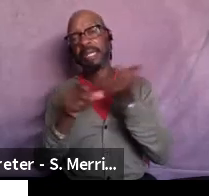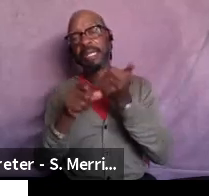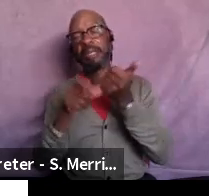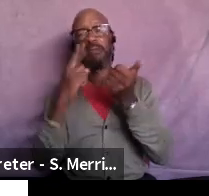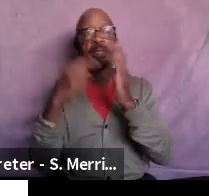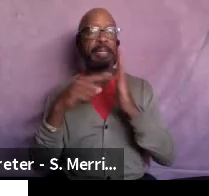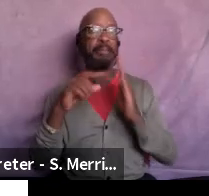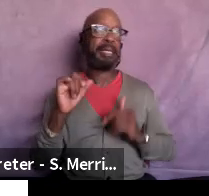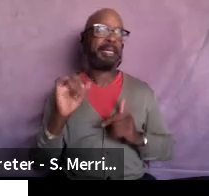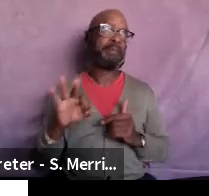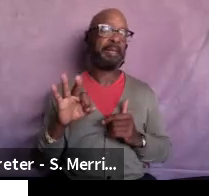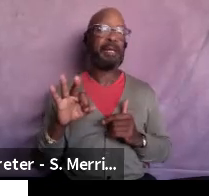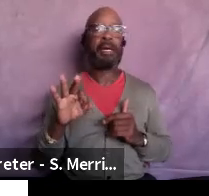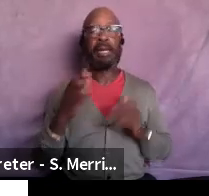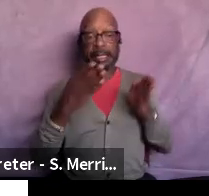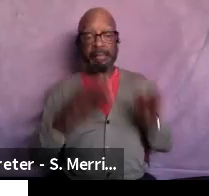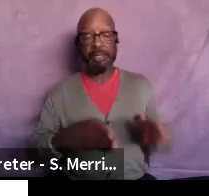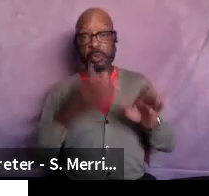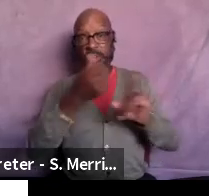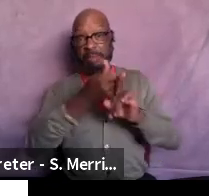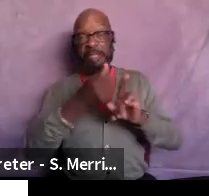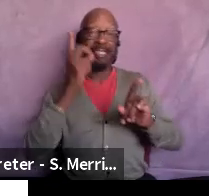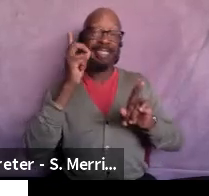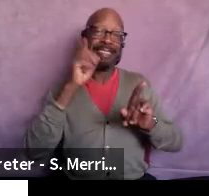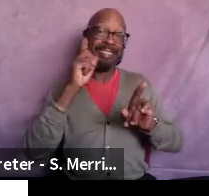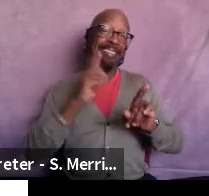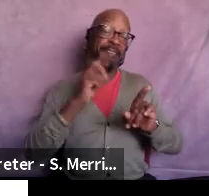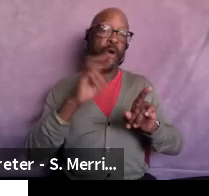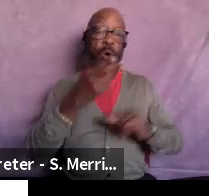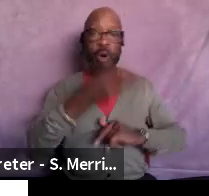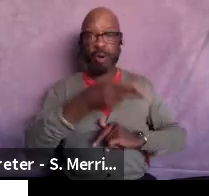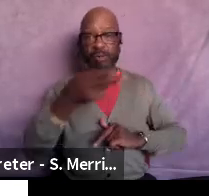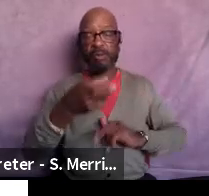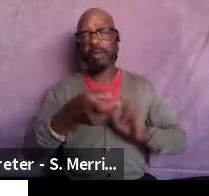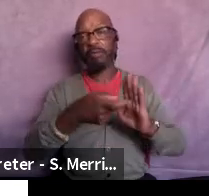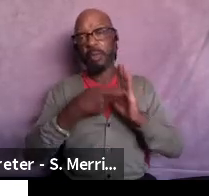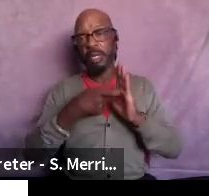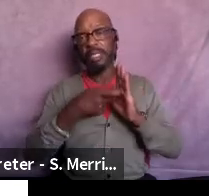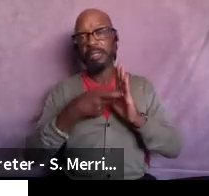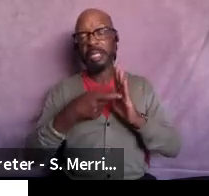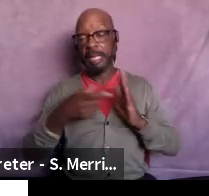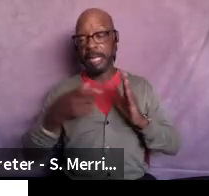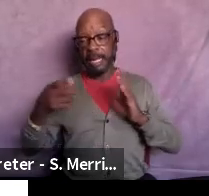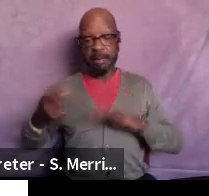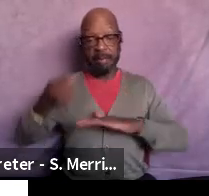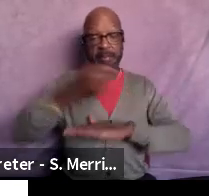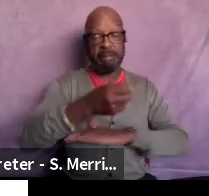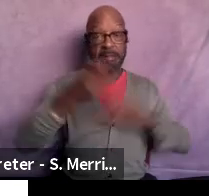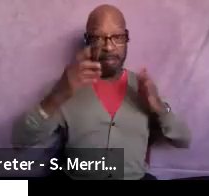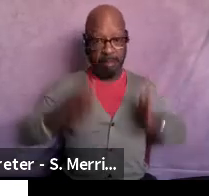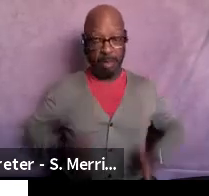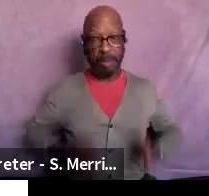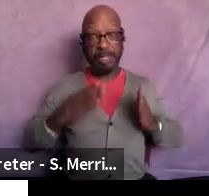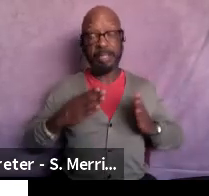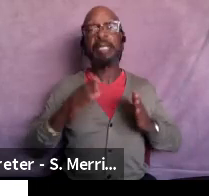if an individual who is deaf or hard of hearing requires a in-person interpreter as opposed to